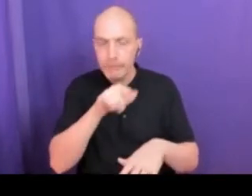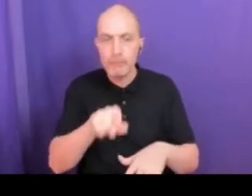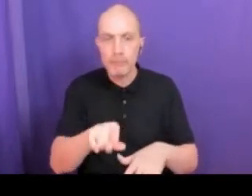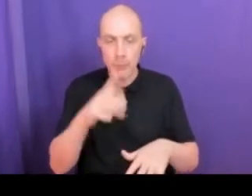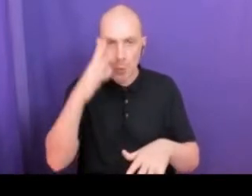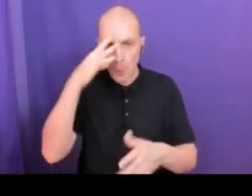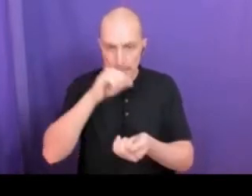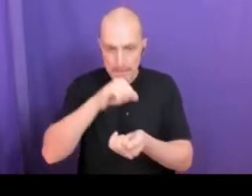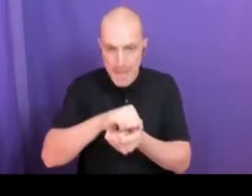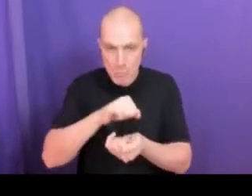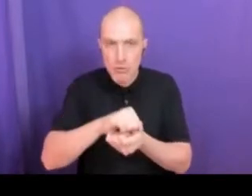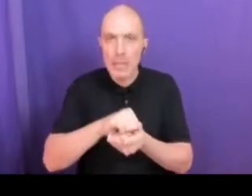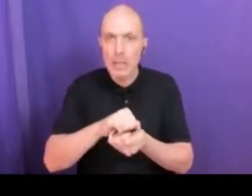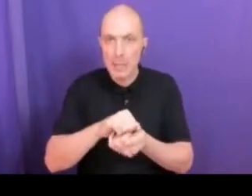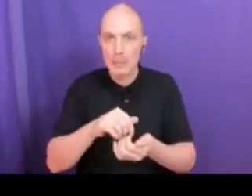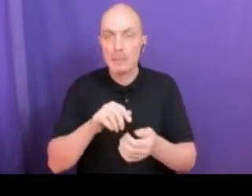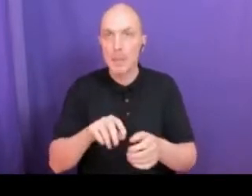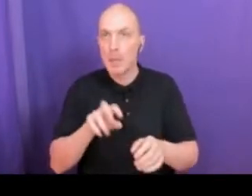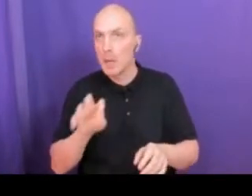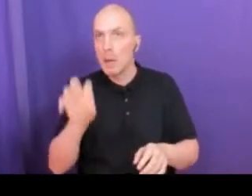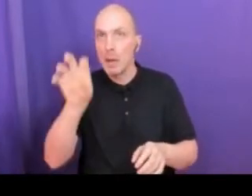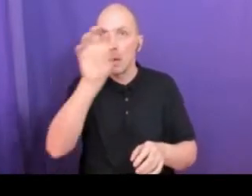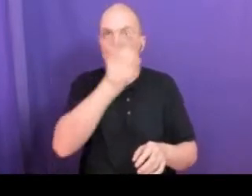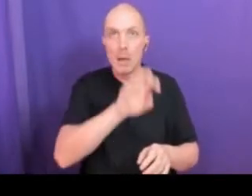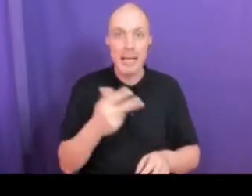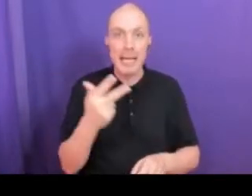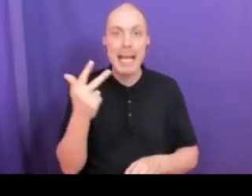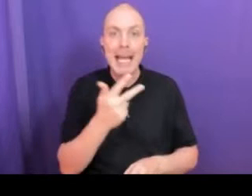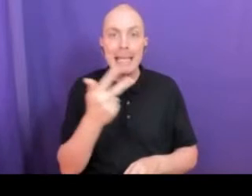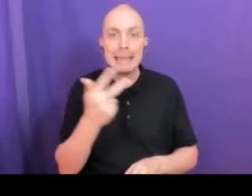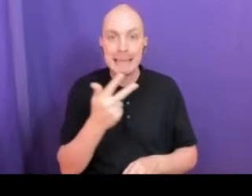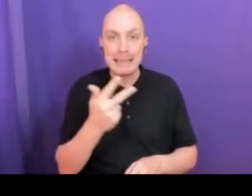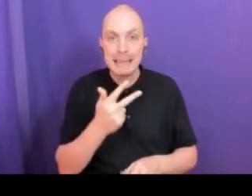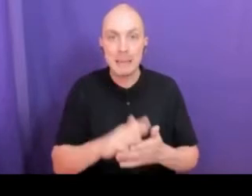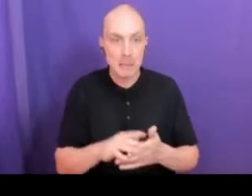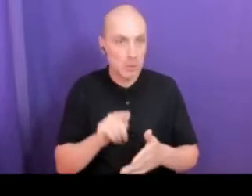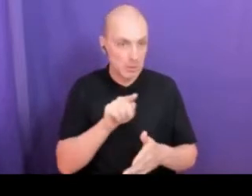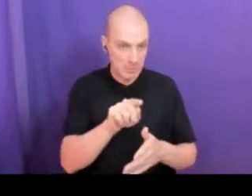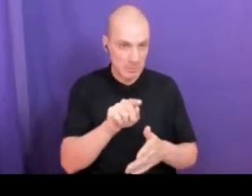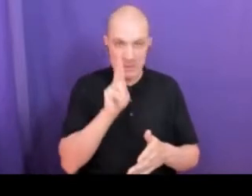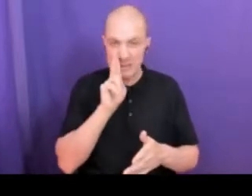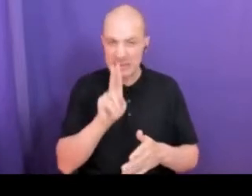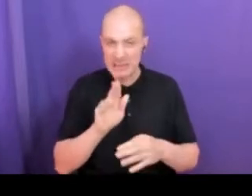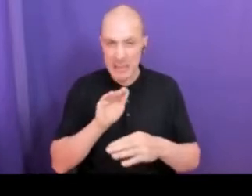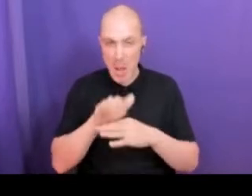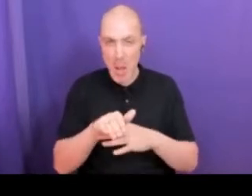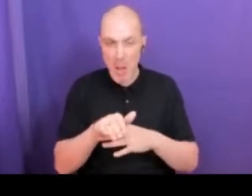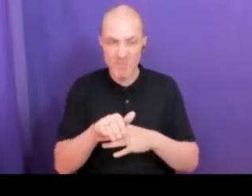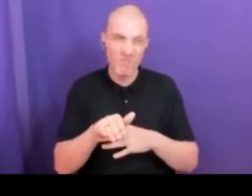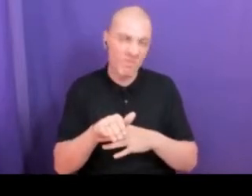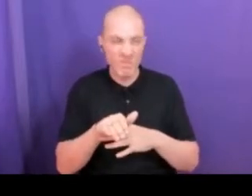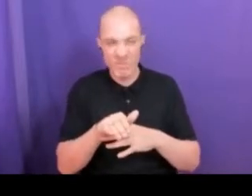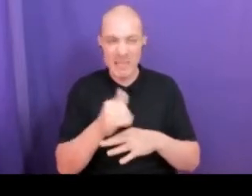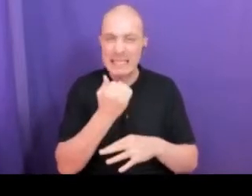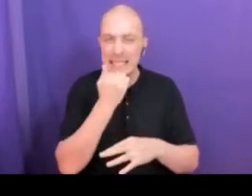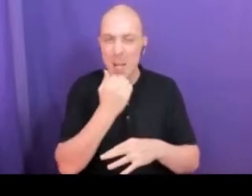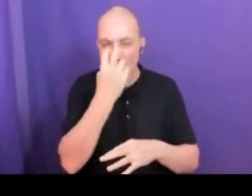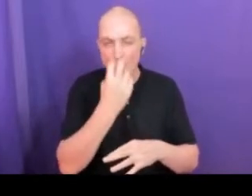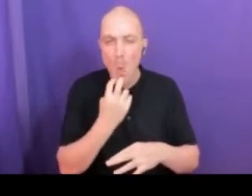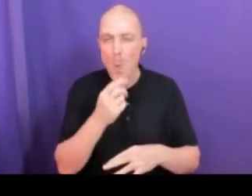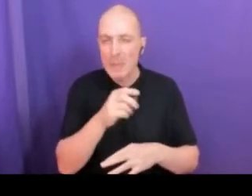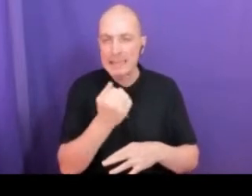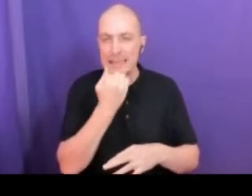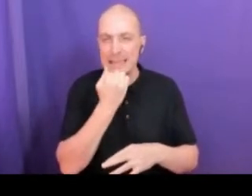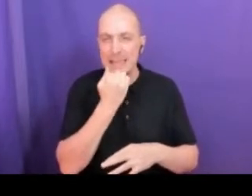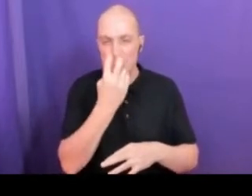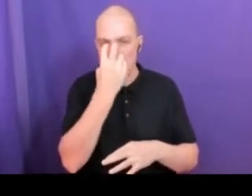see, both of these, well, all 3 of these studies are quite dated at this point. So we really did need to look at refreshing some of the information that we have and the